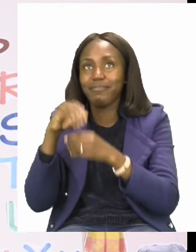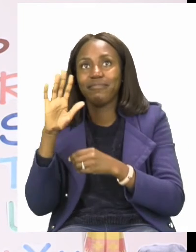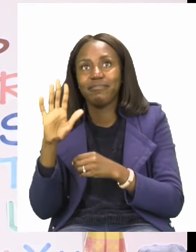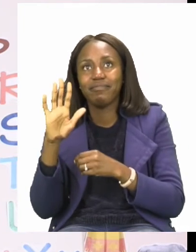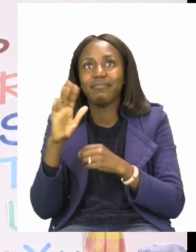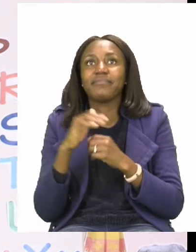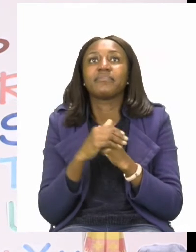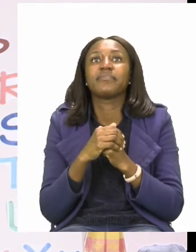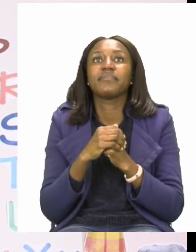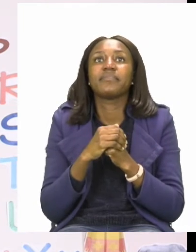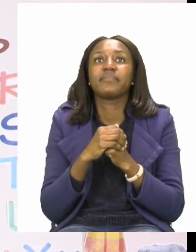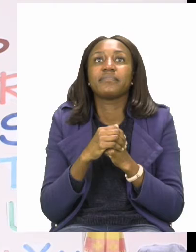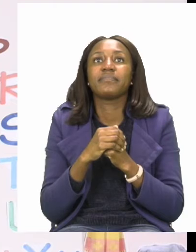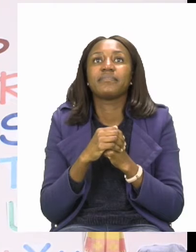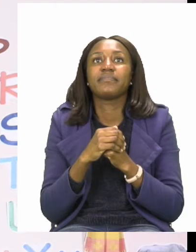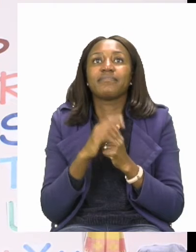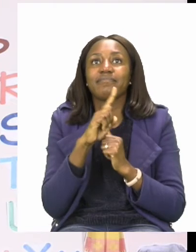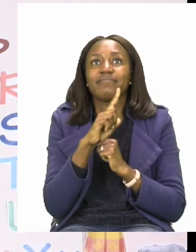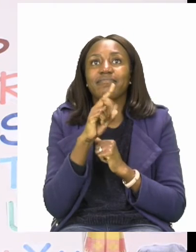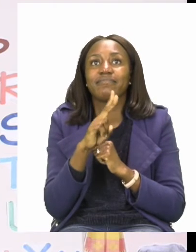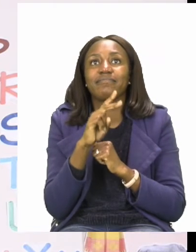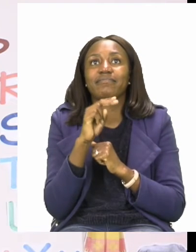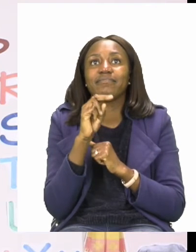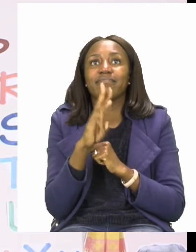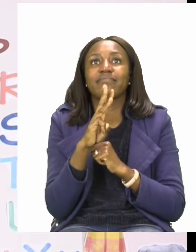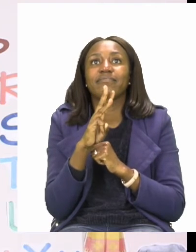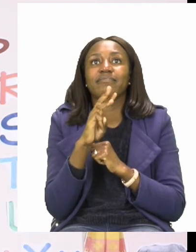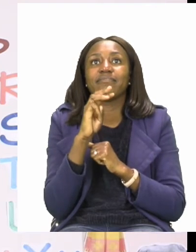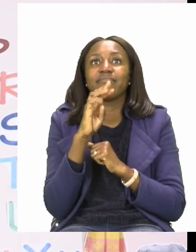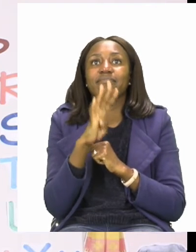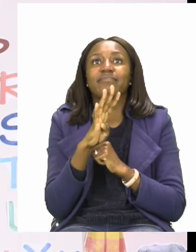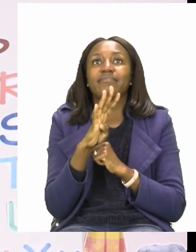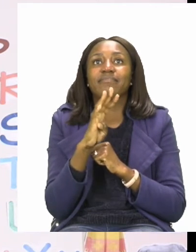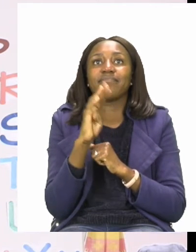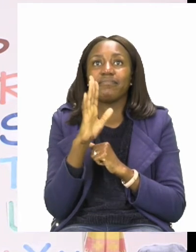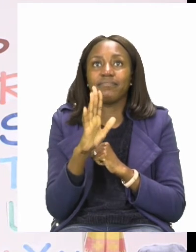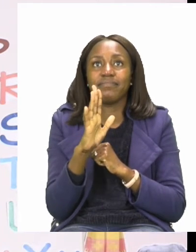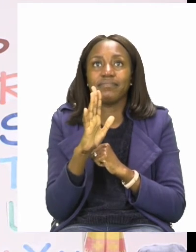2 circles, then I say 1, 2, 3,